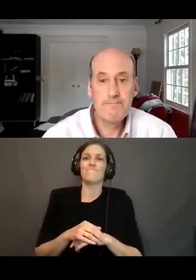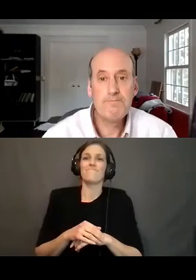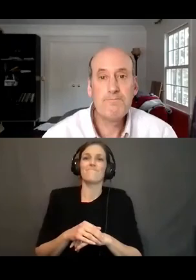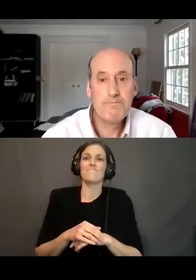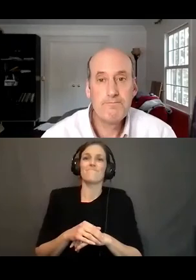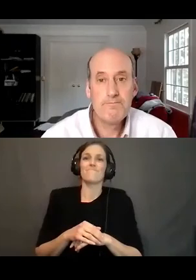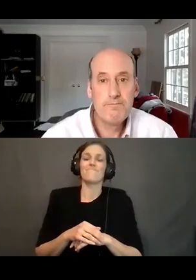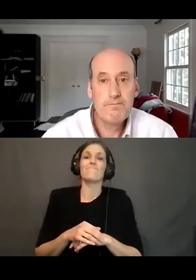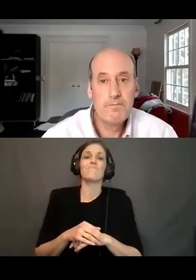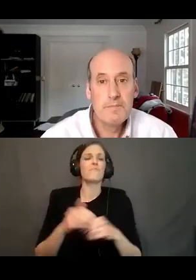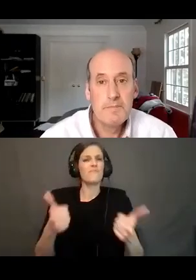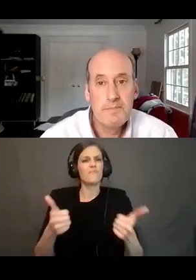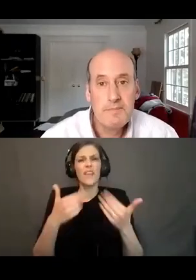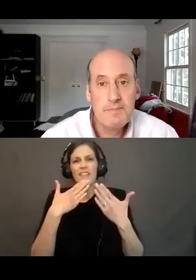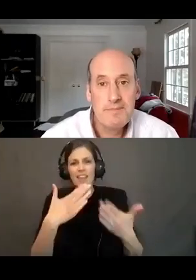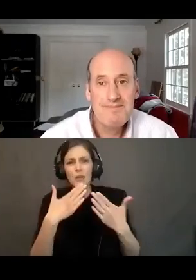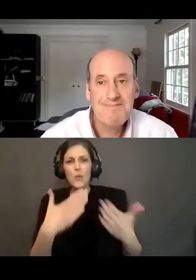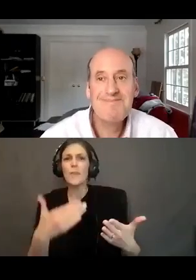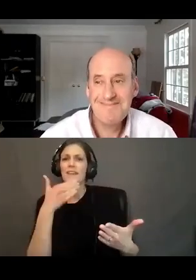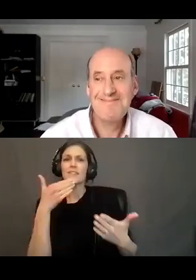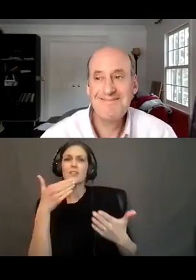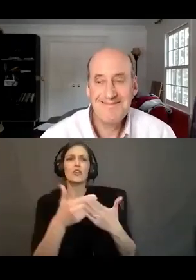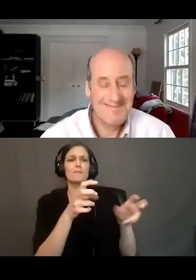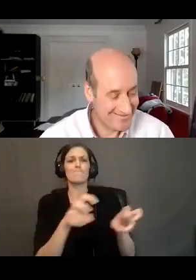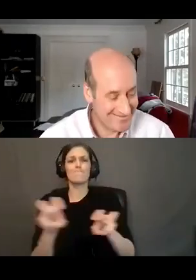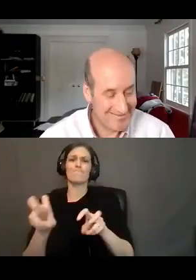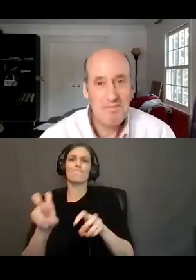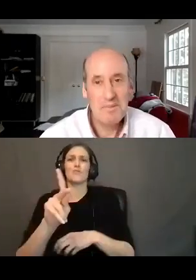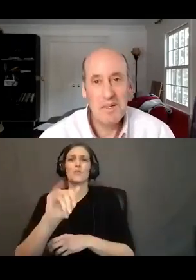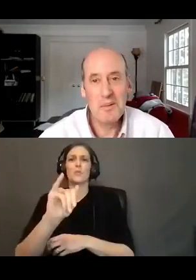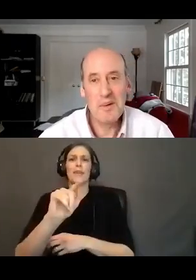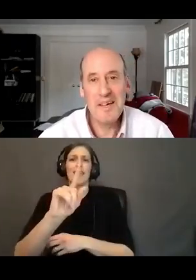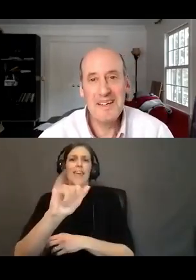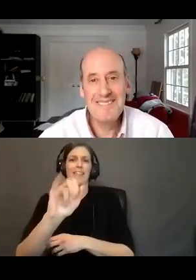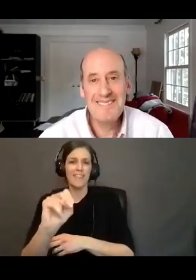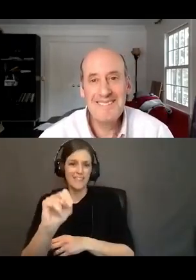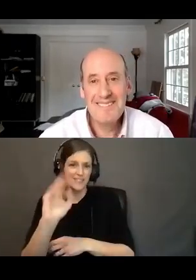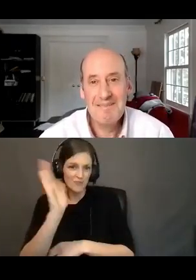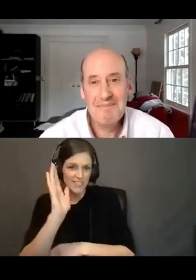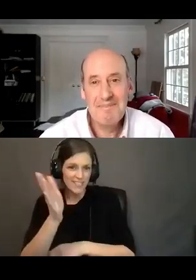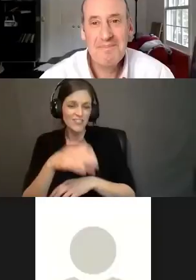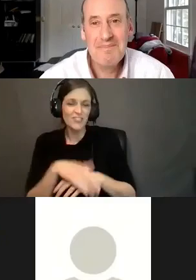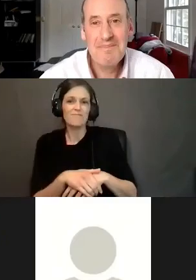you. I think that's a good segue into Kaitlin's presentation. Okay.